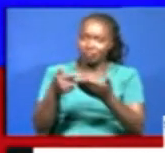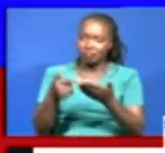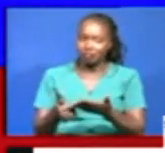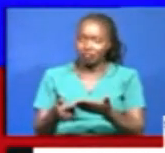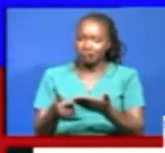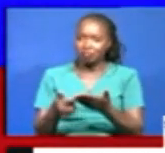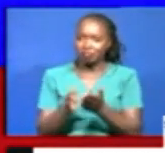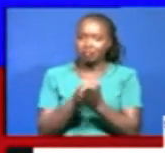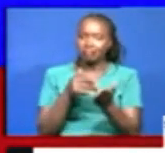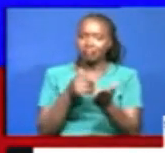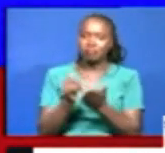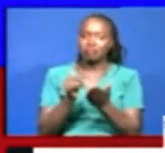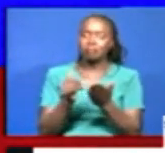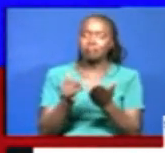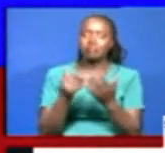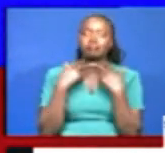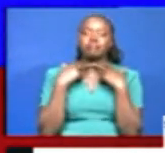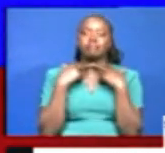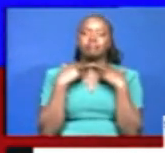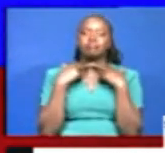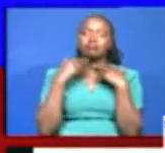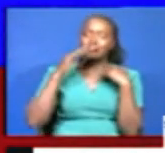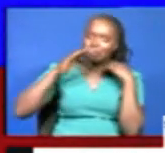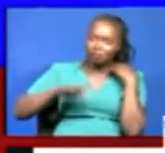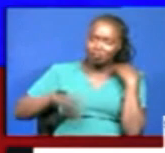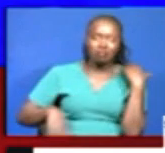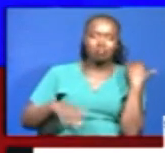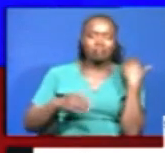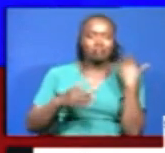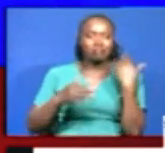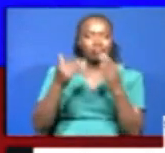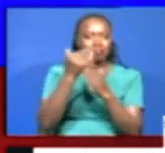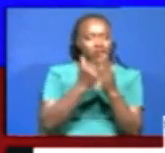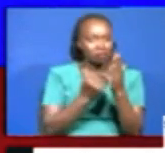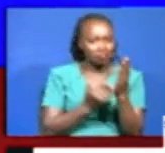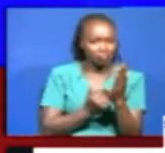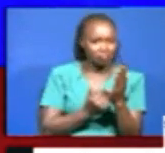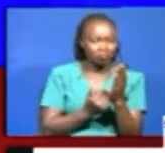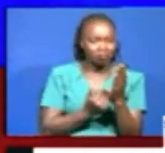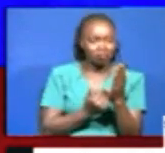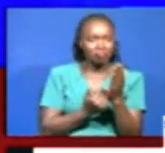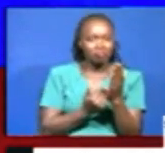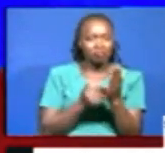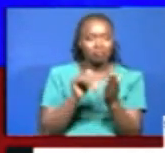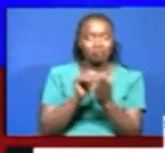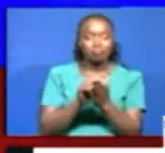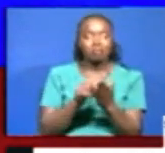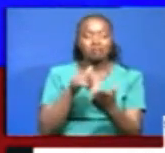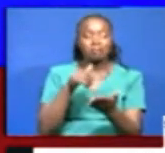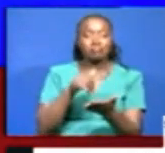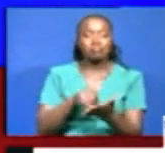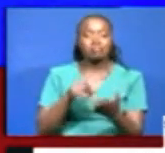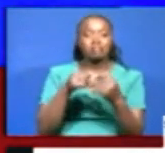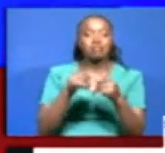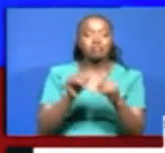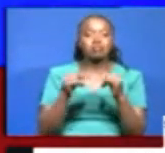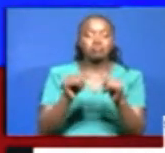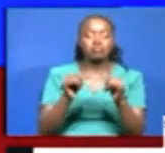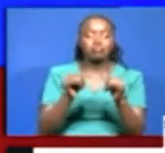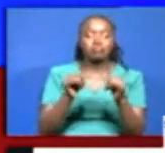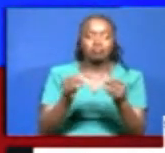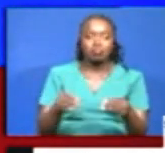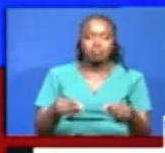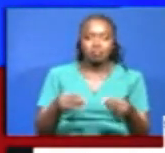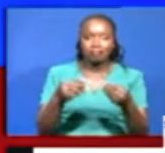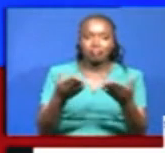its stalling, delaying tactics and procrastination that have hampered implementation and delivery